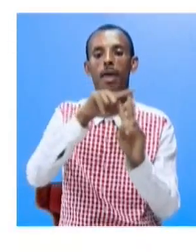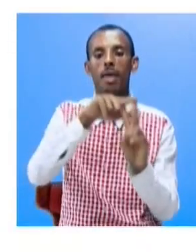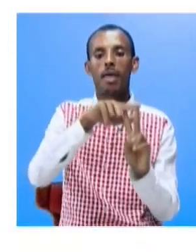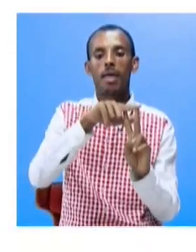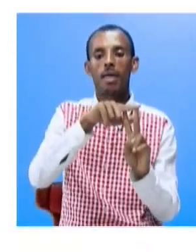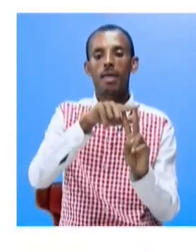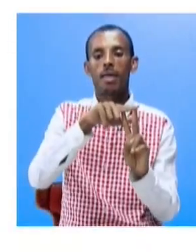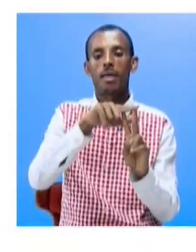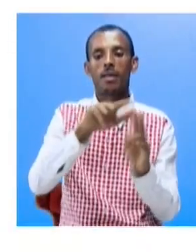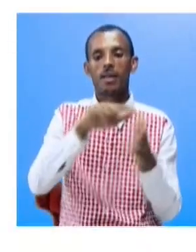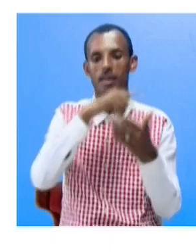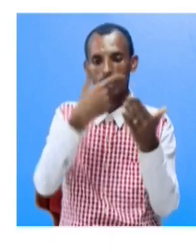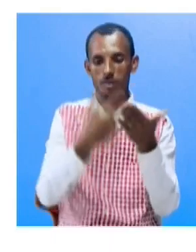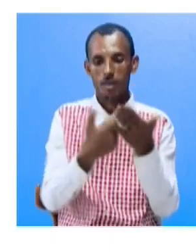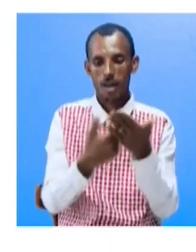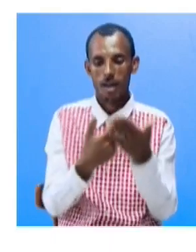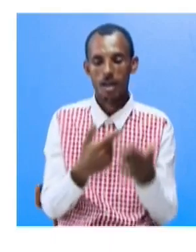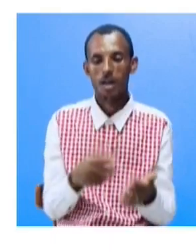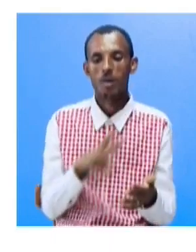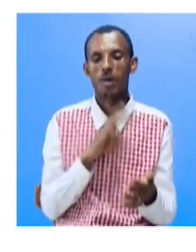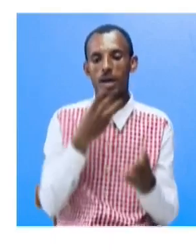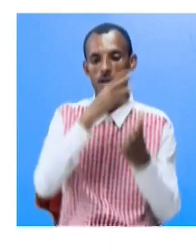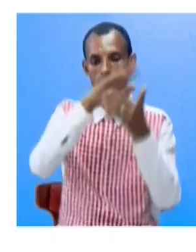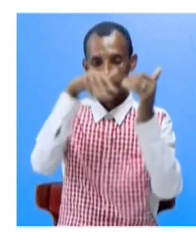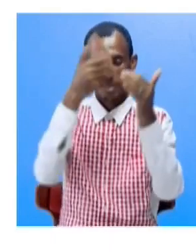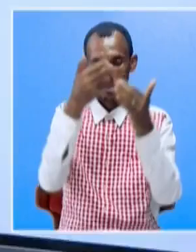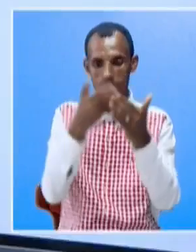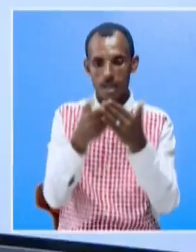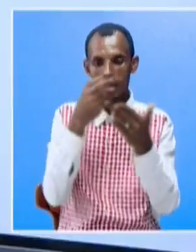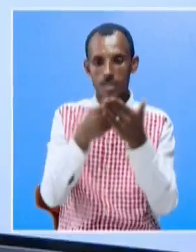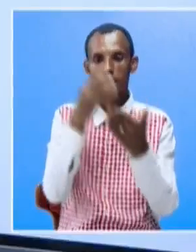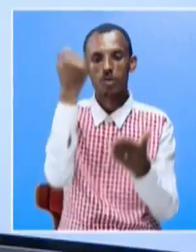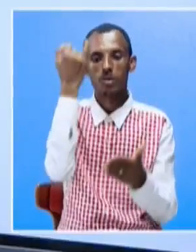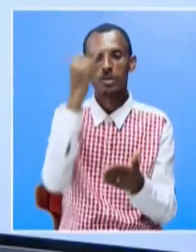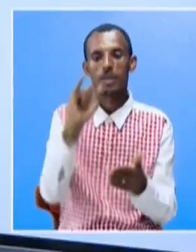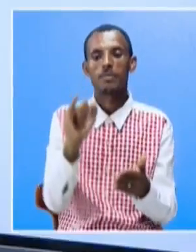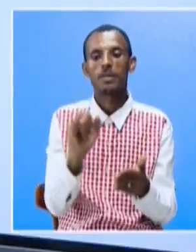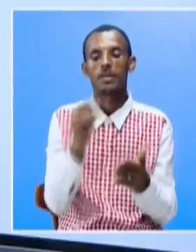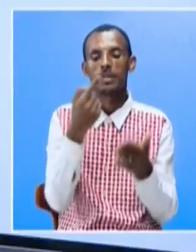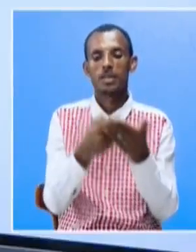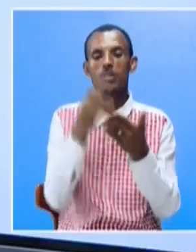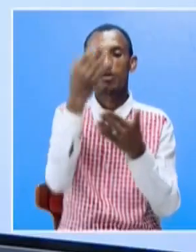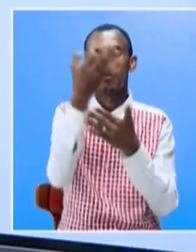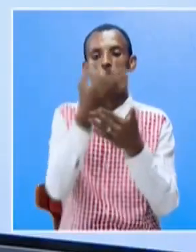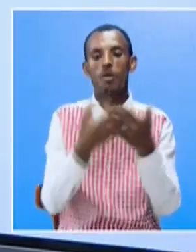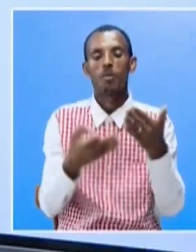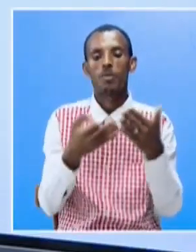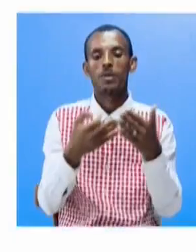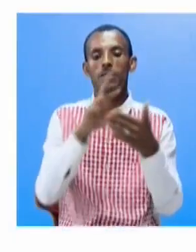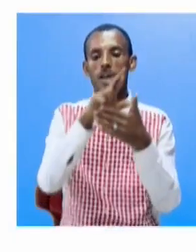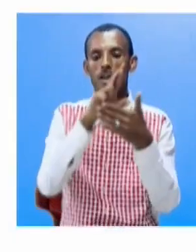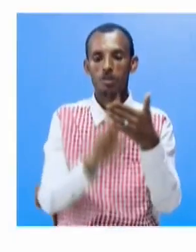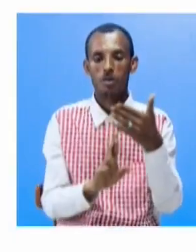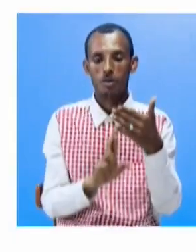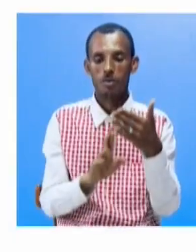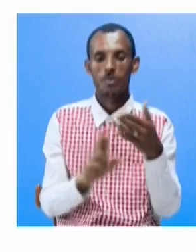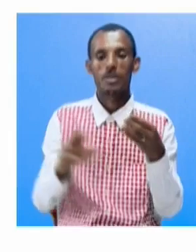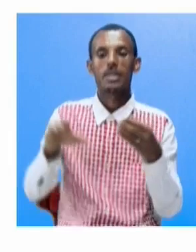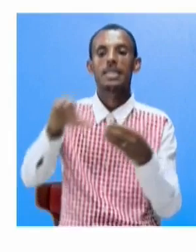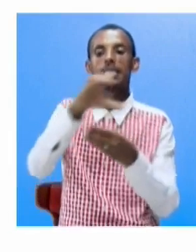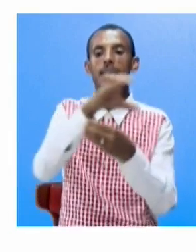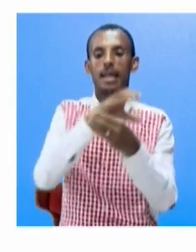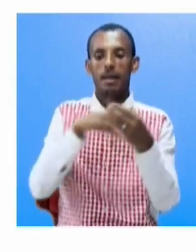Therefore, here we can generalize this concept in this form. The ratio of circumference